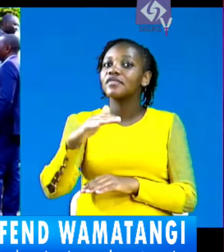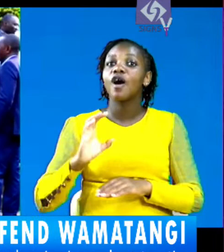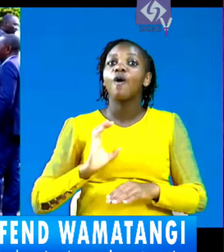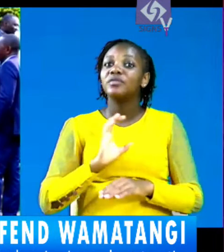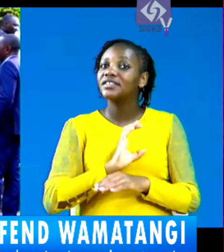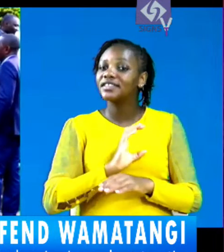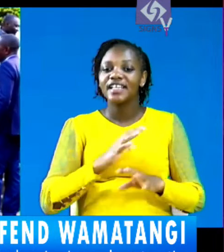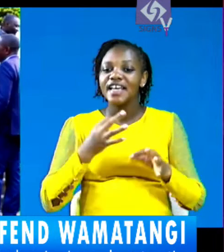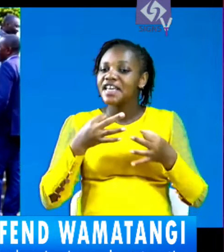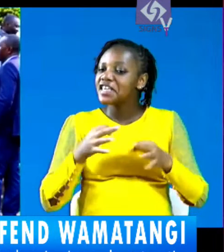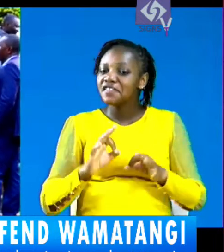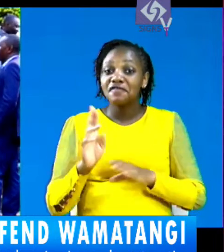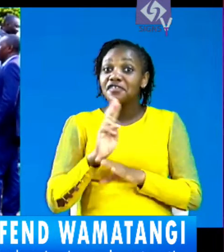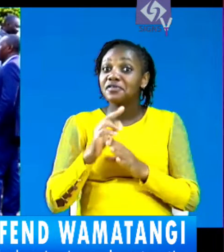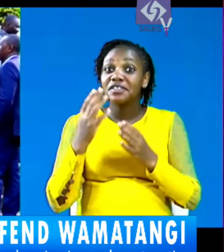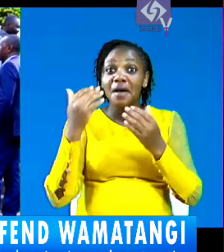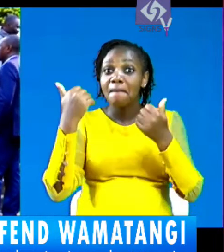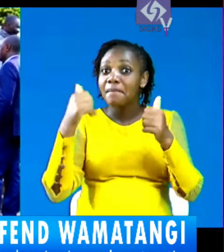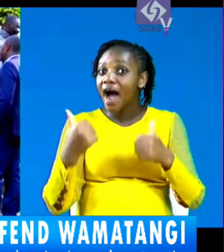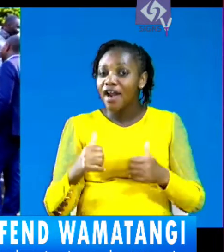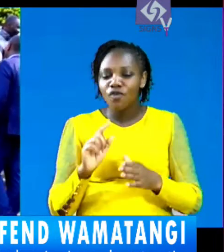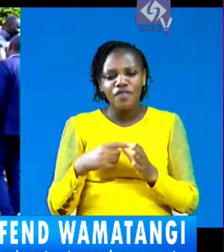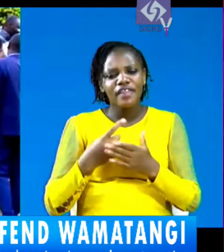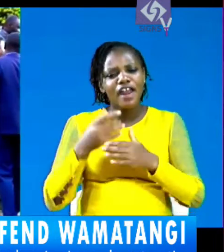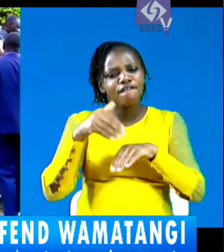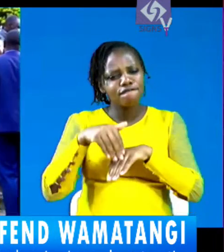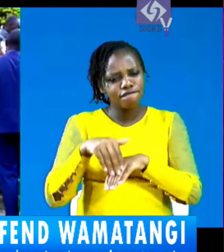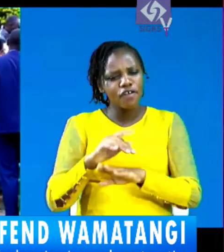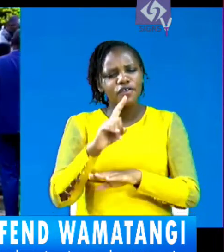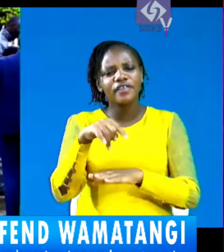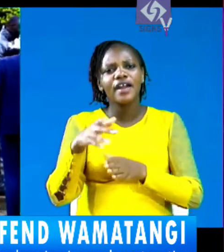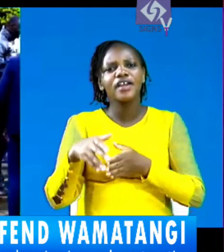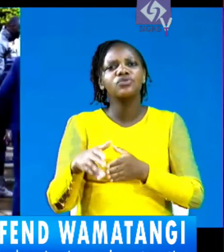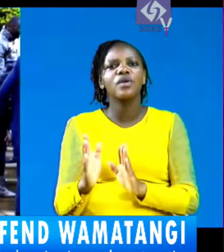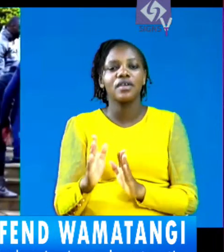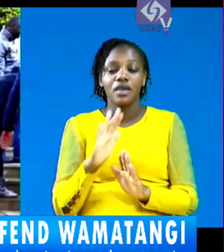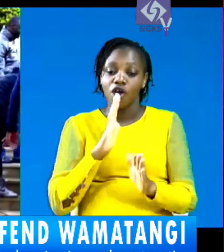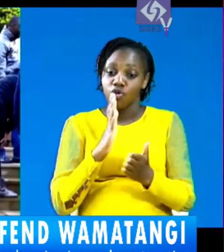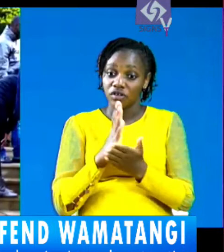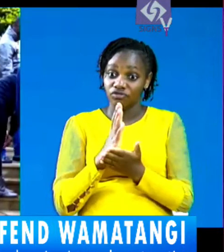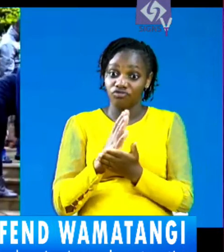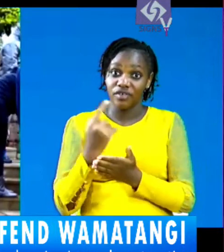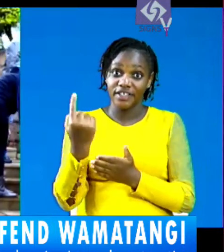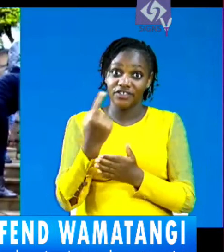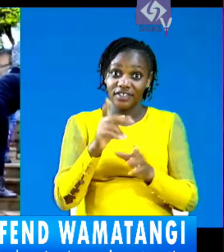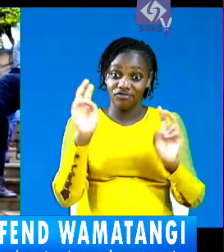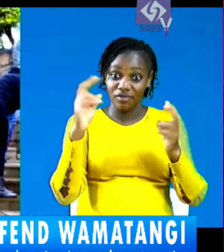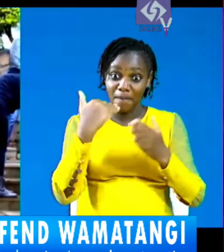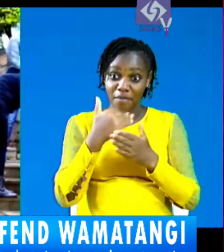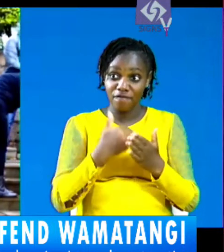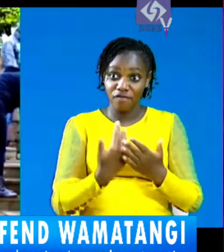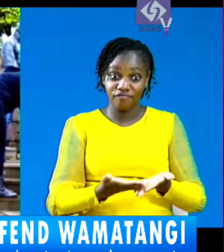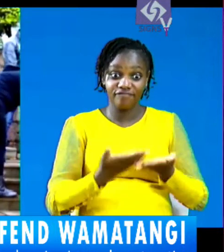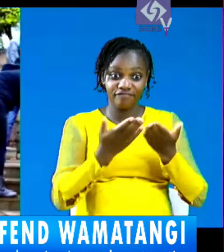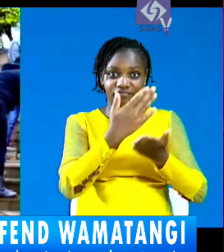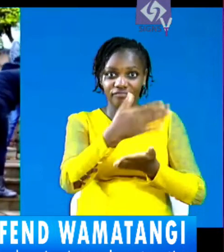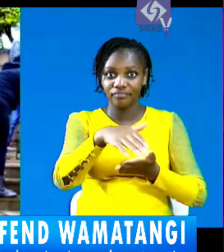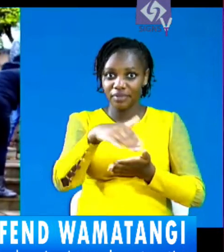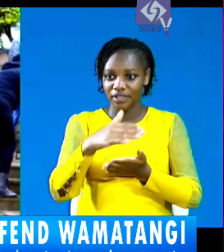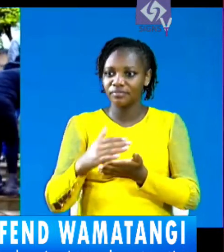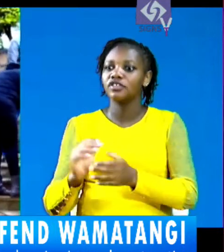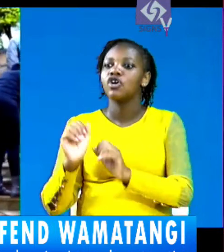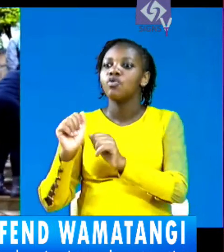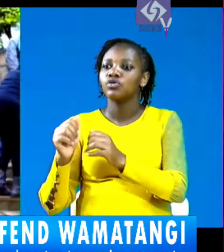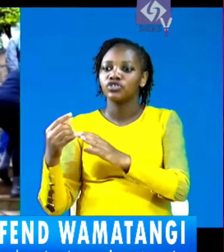kama hamjapitisha, then fuateni kanuni ambayo inastahili kuhakikisha kila mswada ambao kabla hujaingia katika bunge umepitia